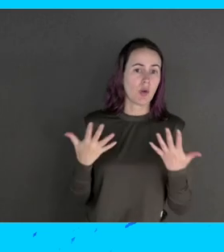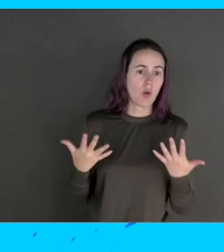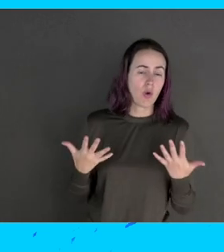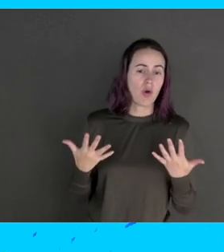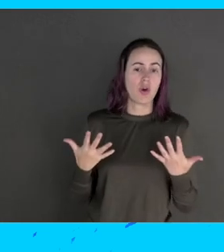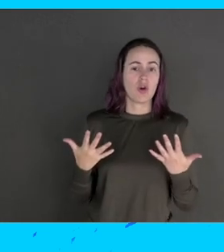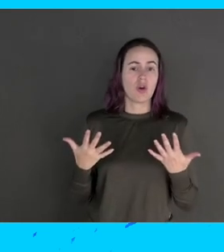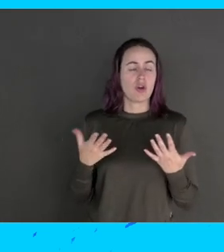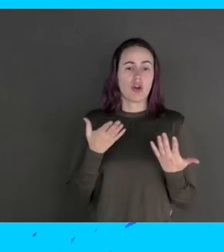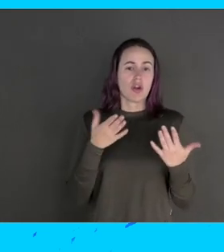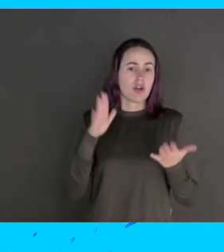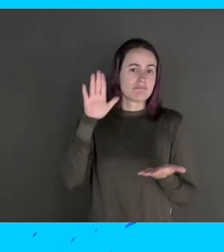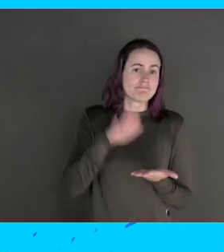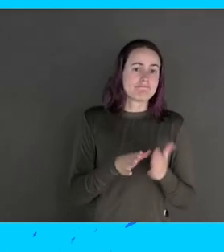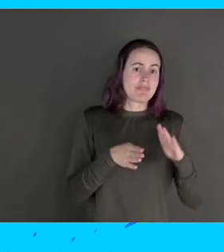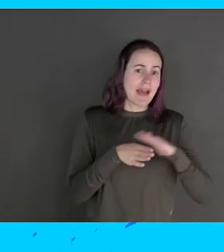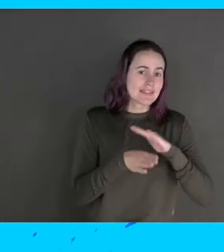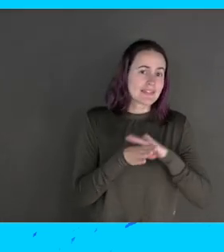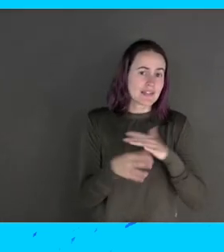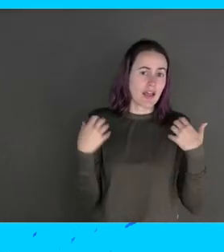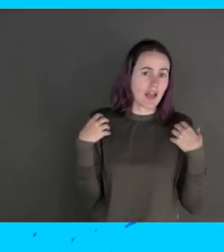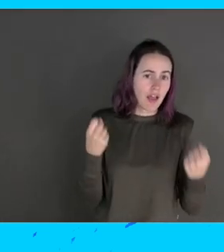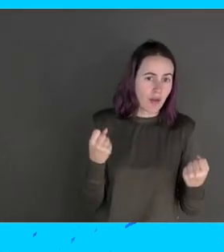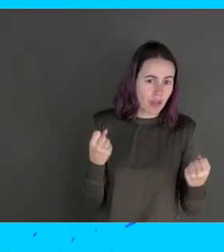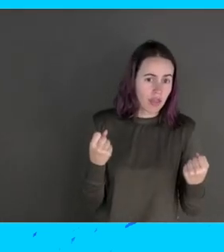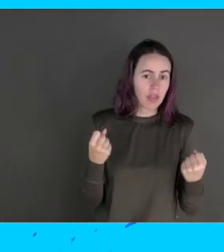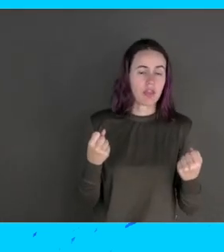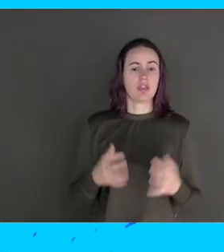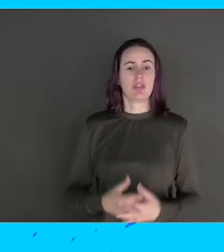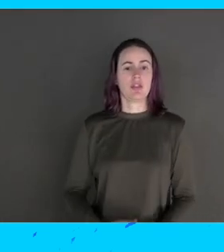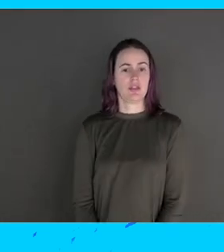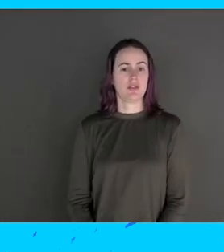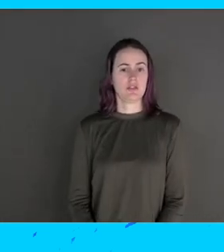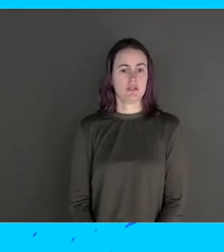to access health services, or because we are